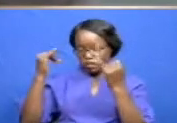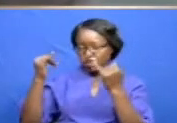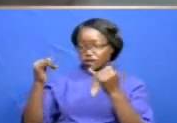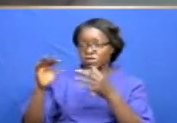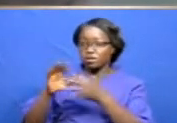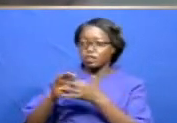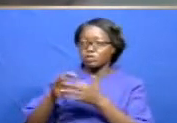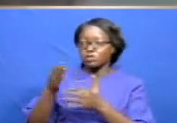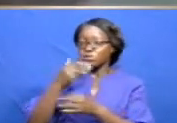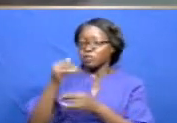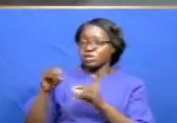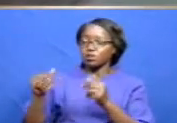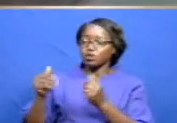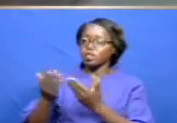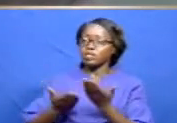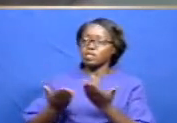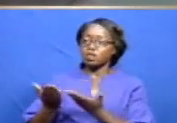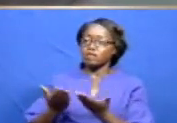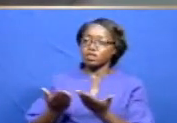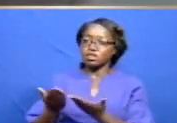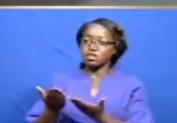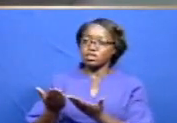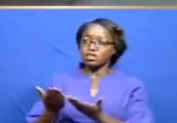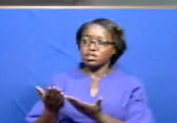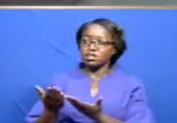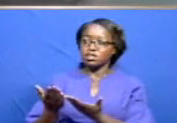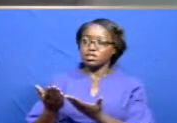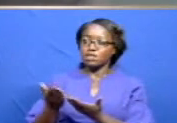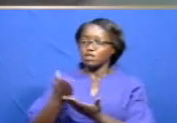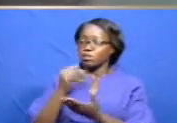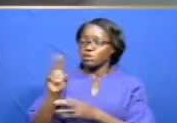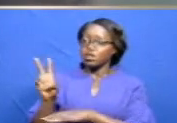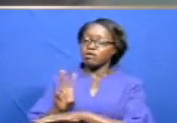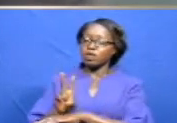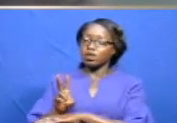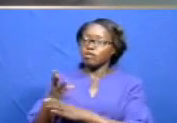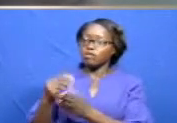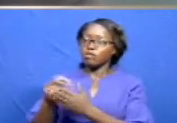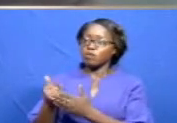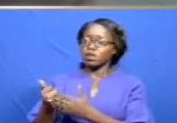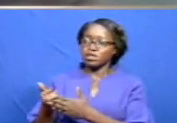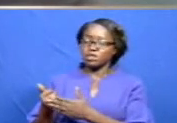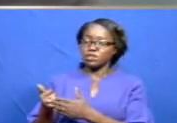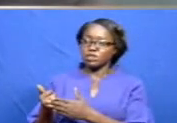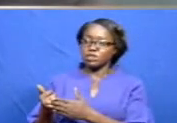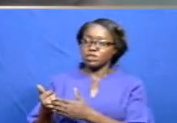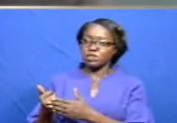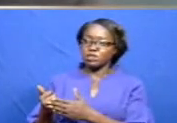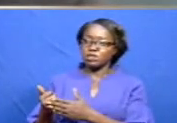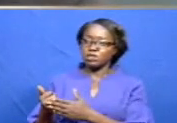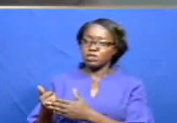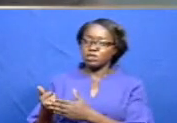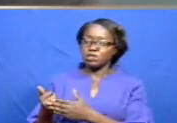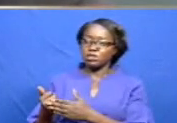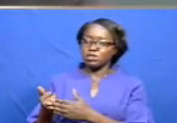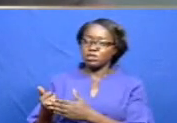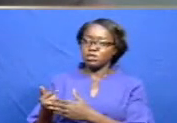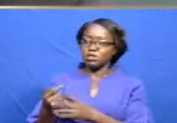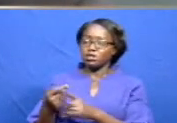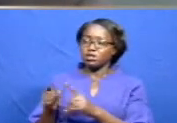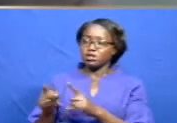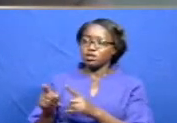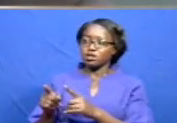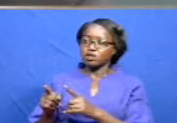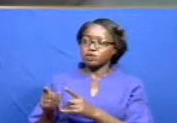better quality services, more better value for money, frankly speaking. But as